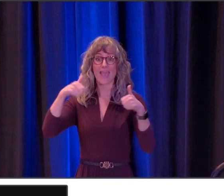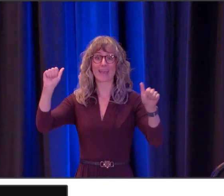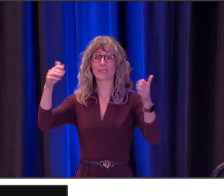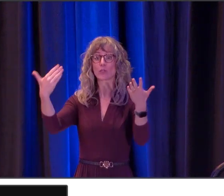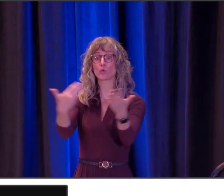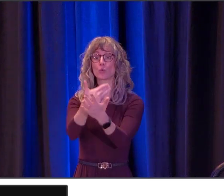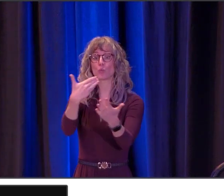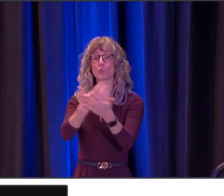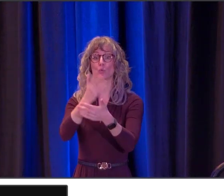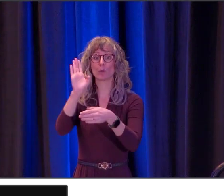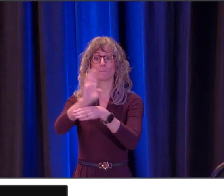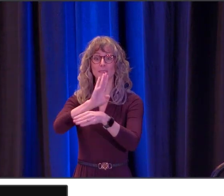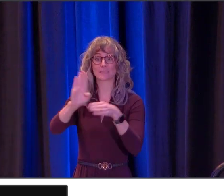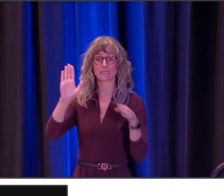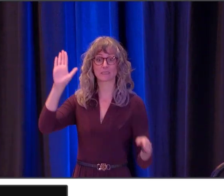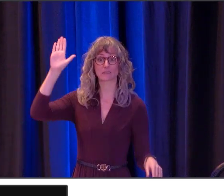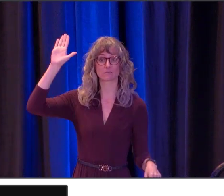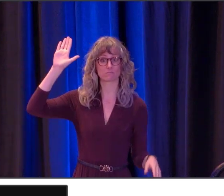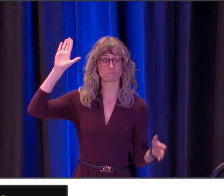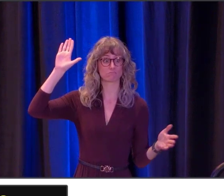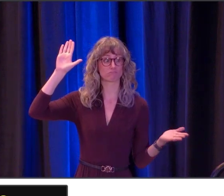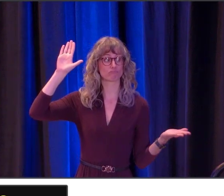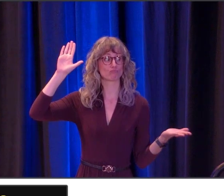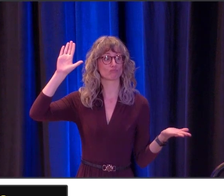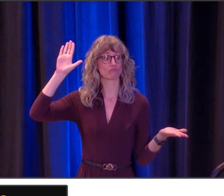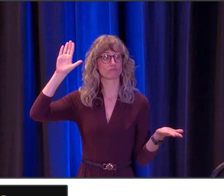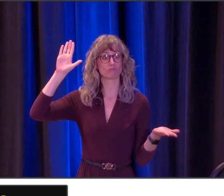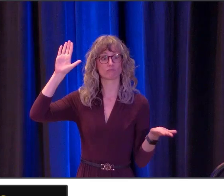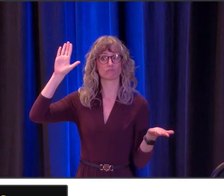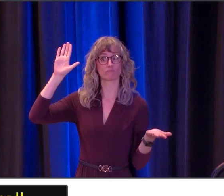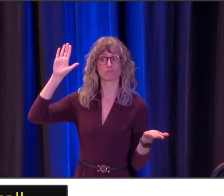business folks would wish to comment or discuss today?